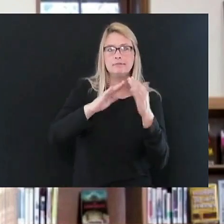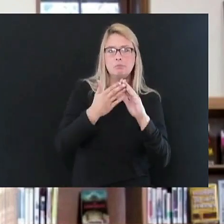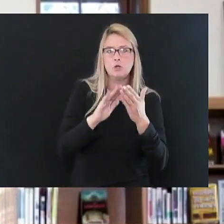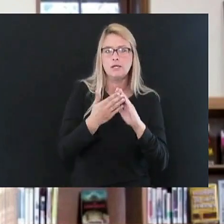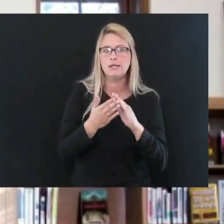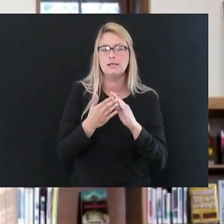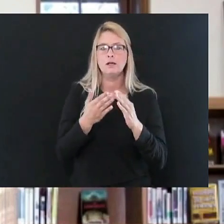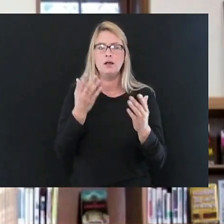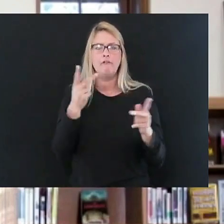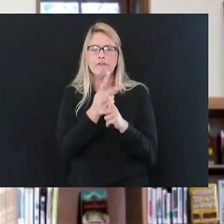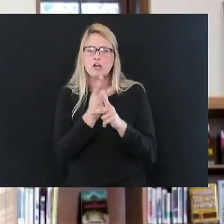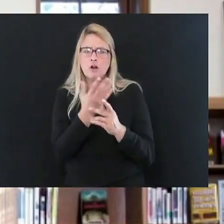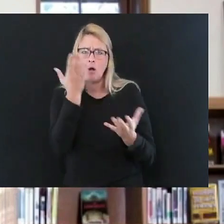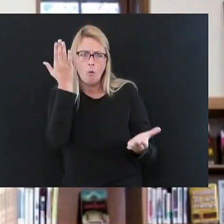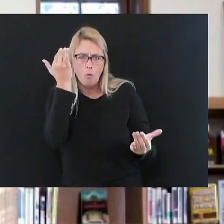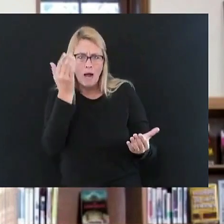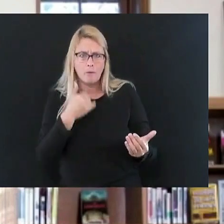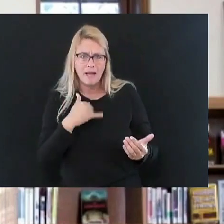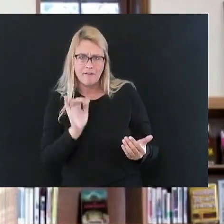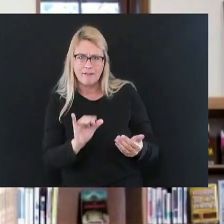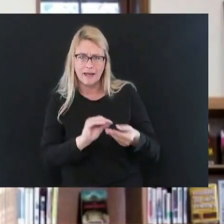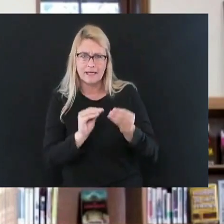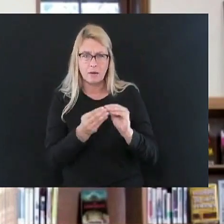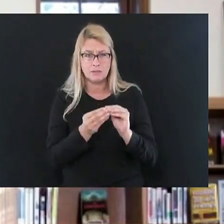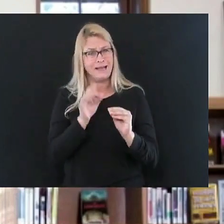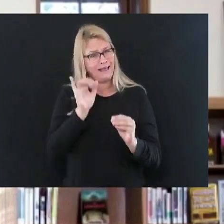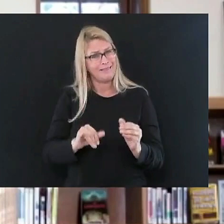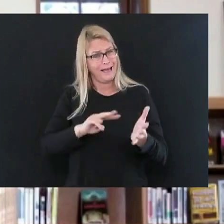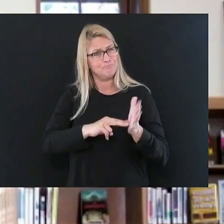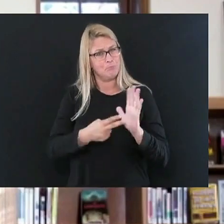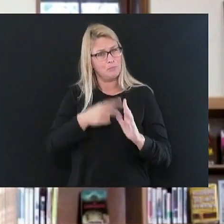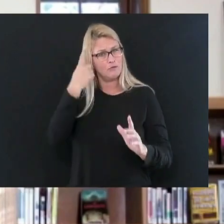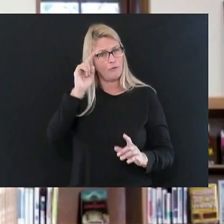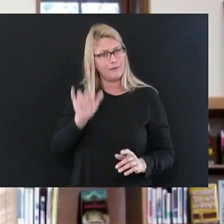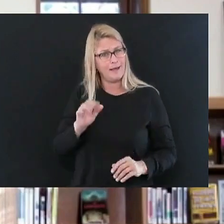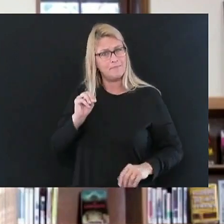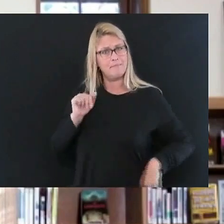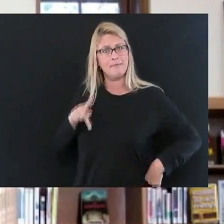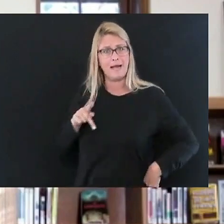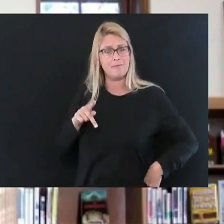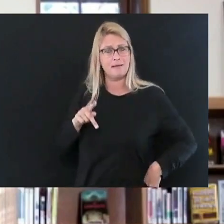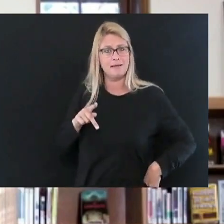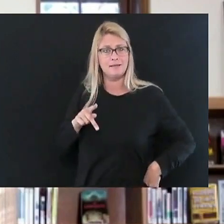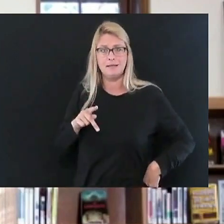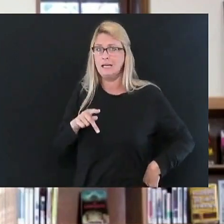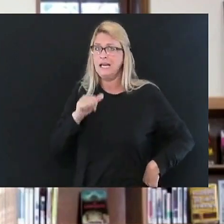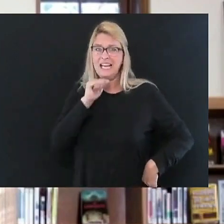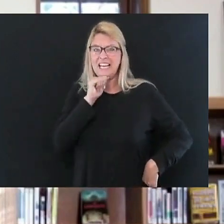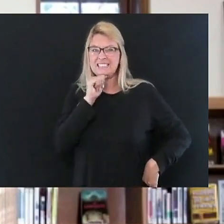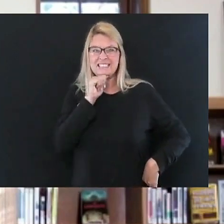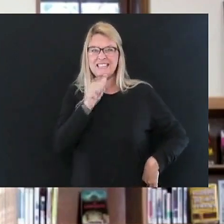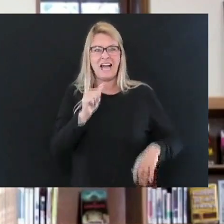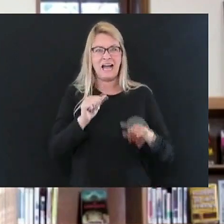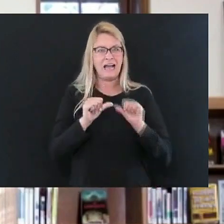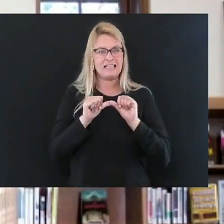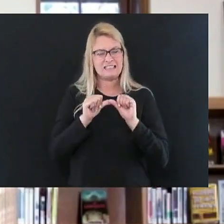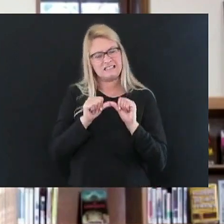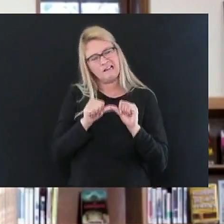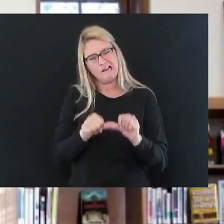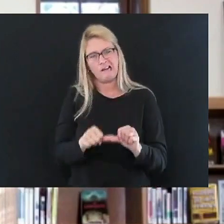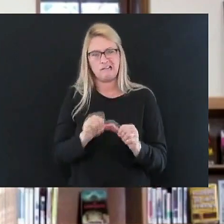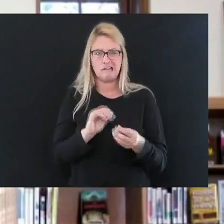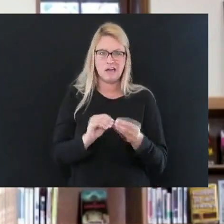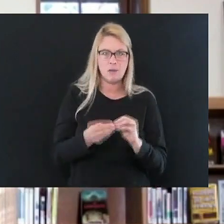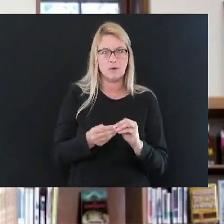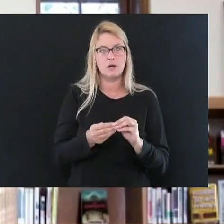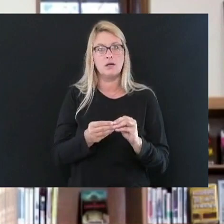out why do we have these numbers? And that's the purpose of the map. The map is not a stagnant number, as you can see. It's a rolling number